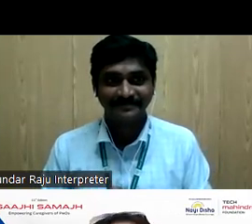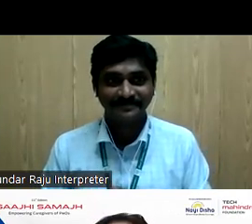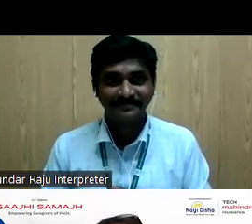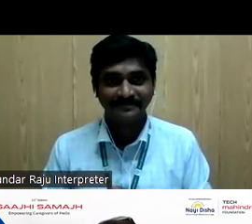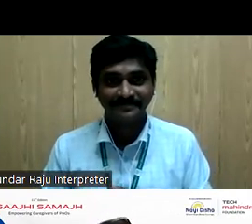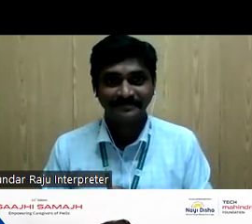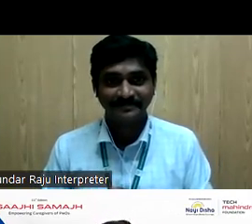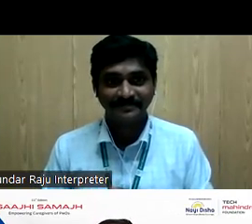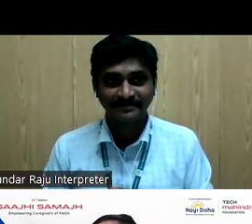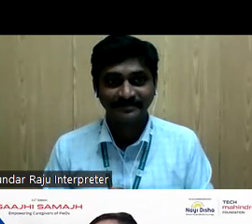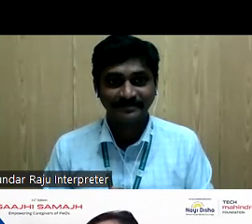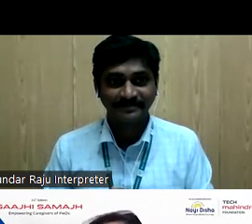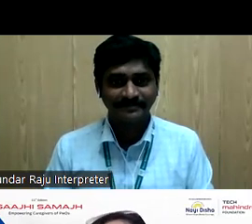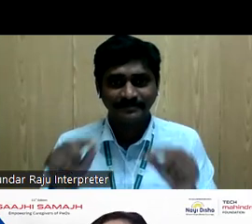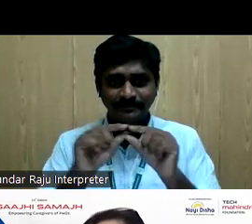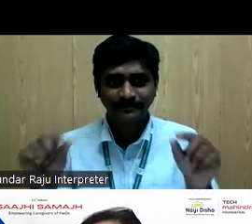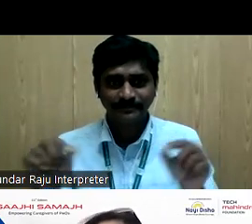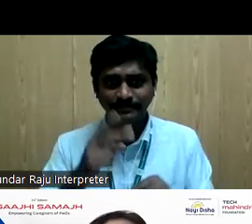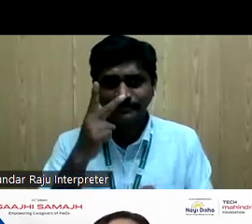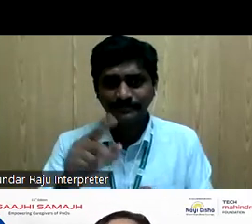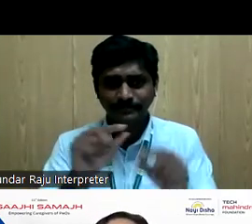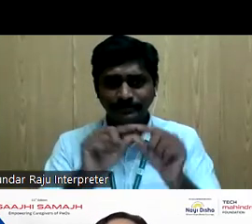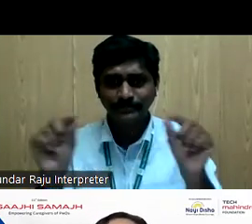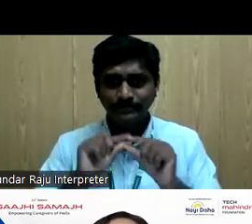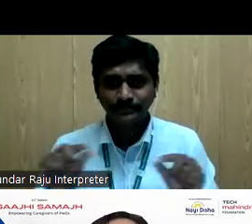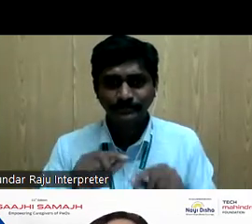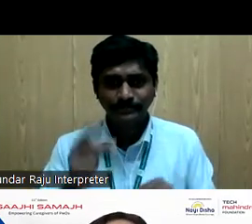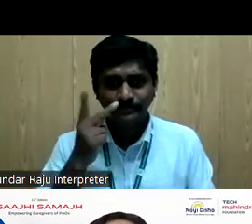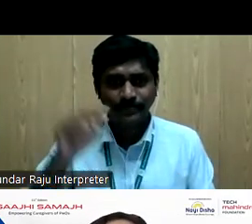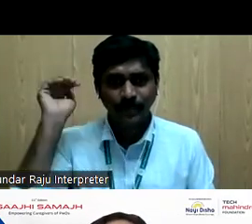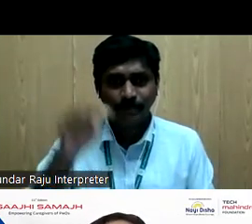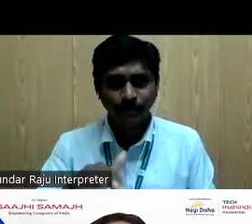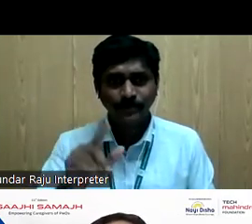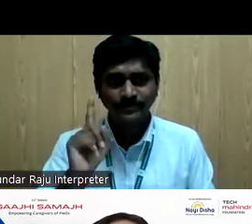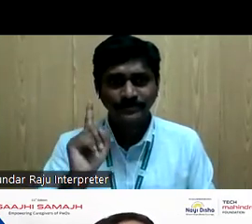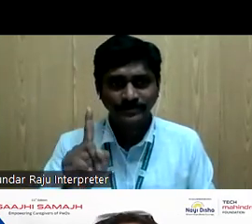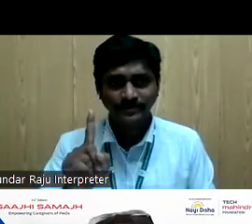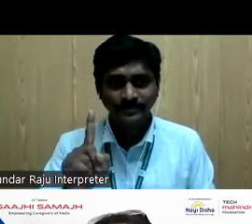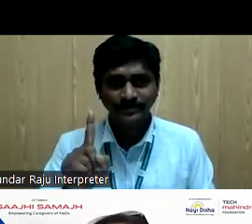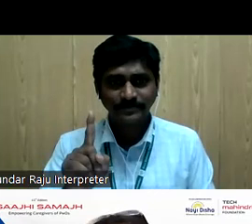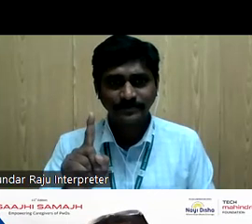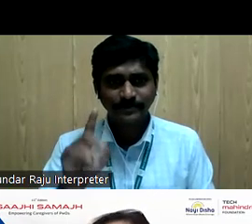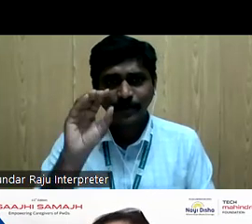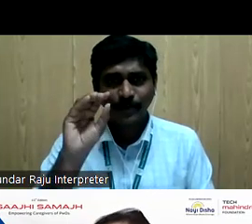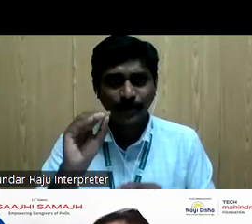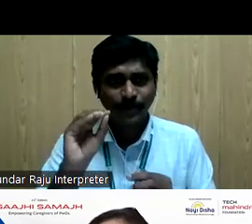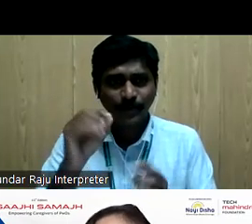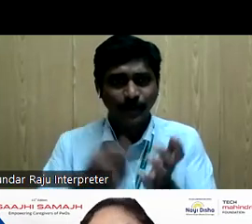So I saw this quote a couple of days back. In fact, it was posted by one of the organizations